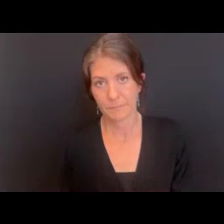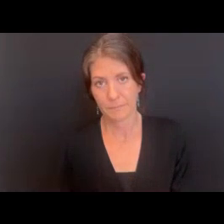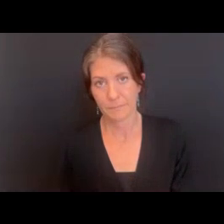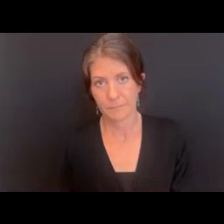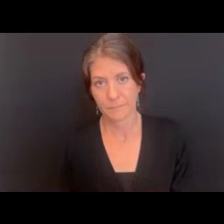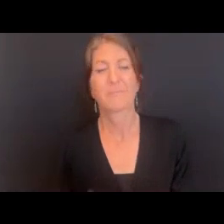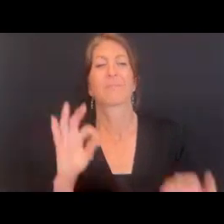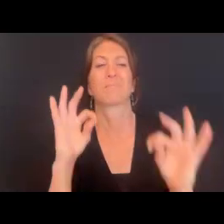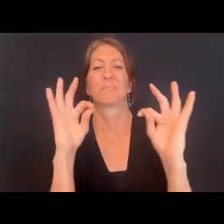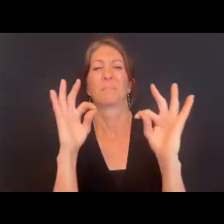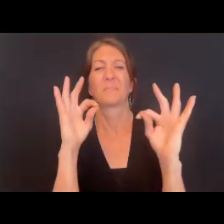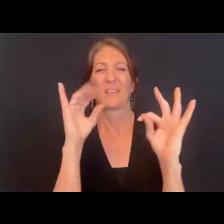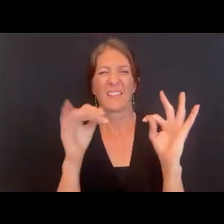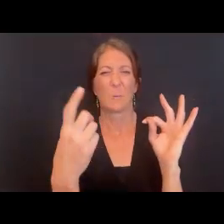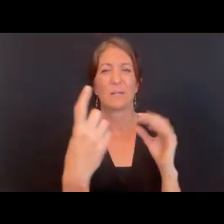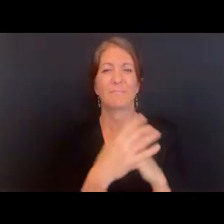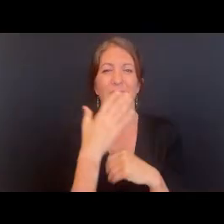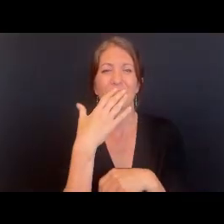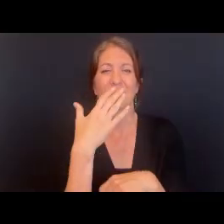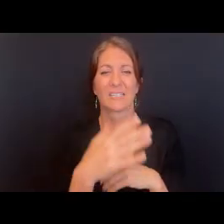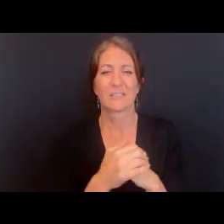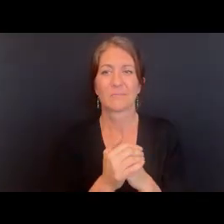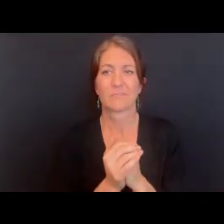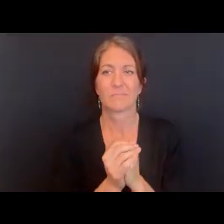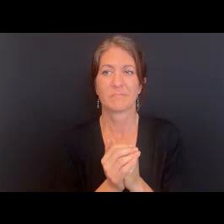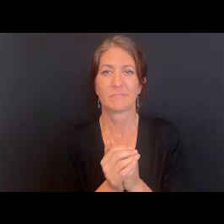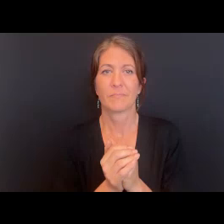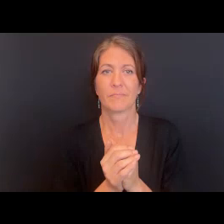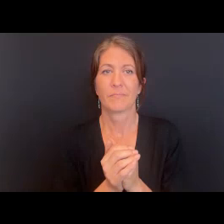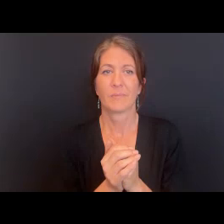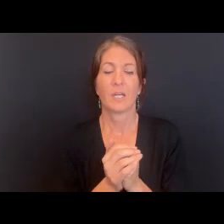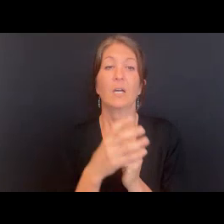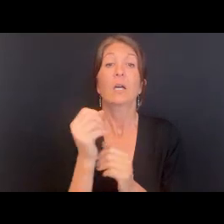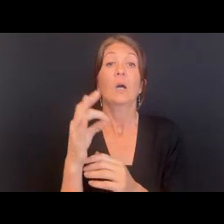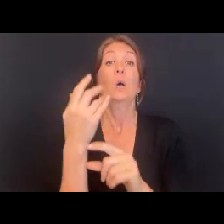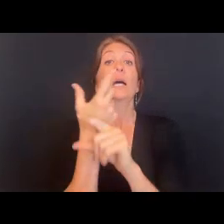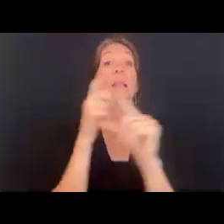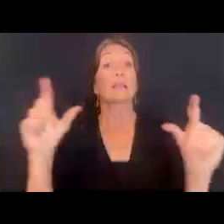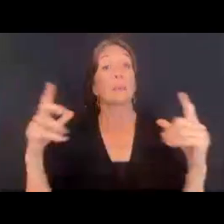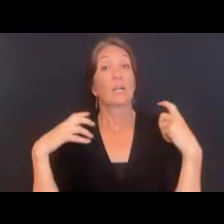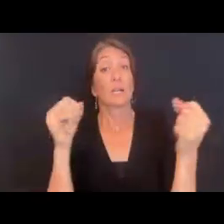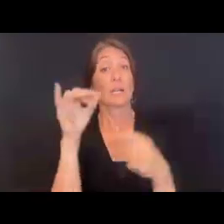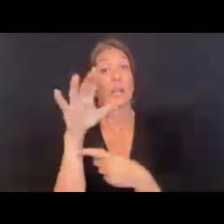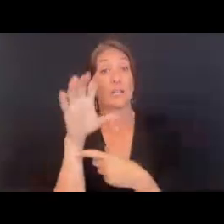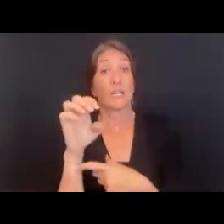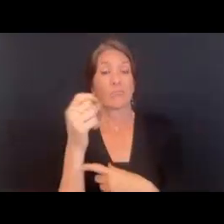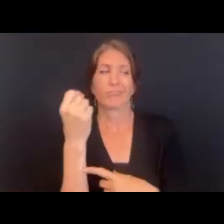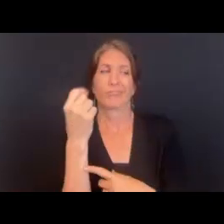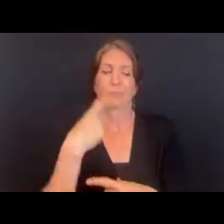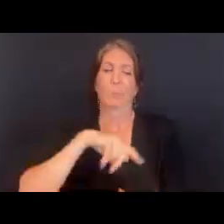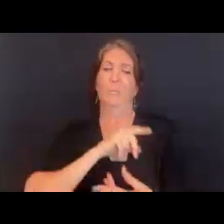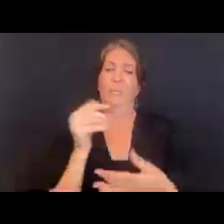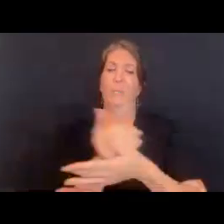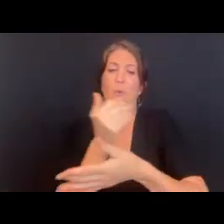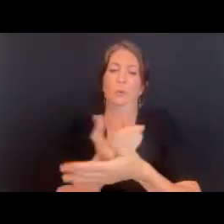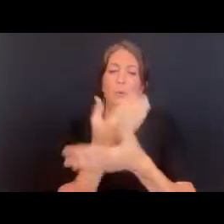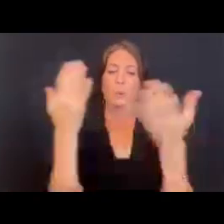There you go. Thank you. So Liberty Healthcare, we are new to Kansas, but